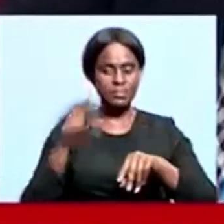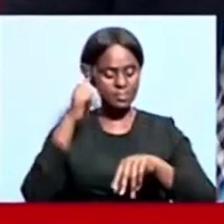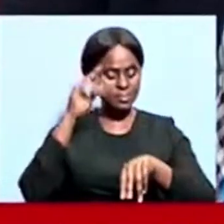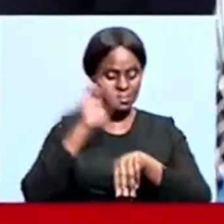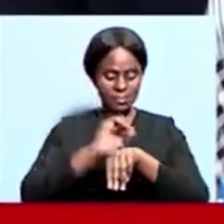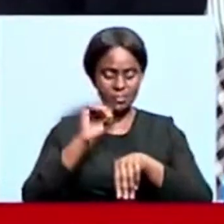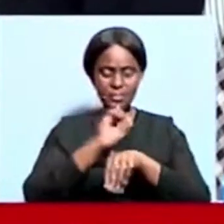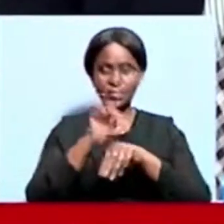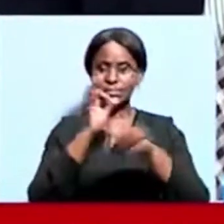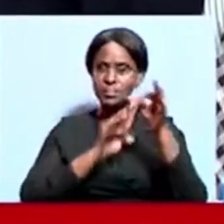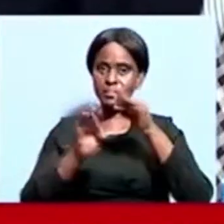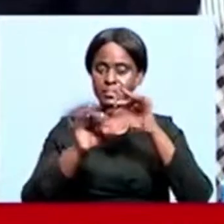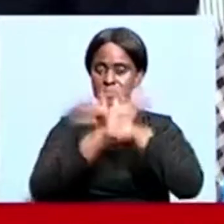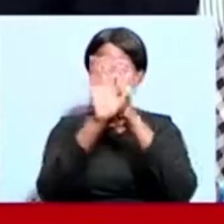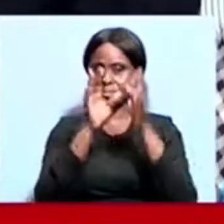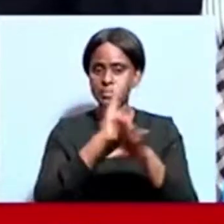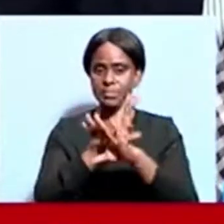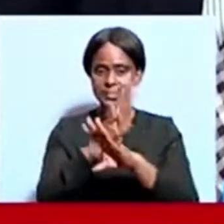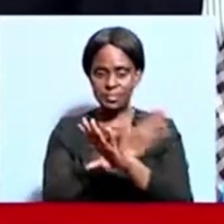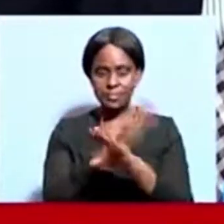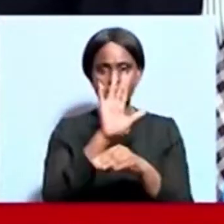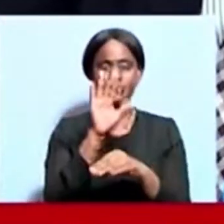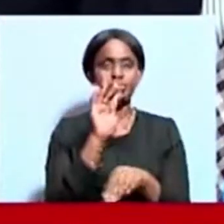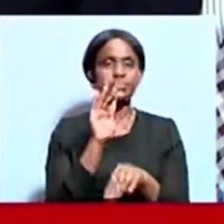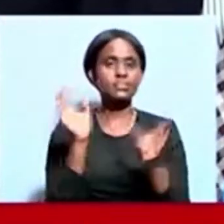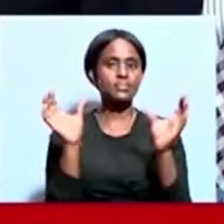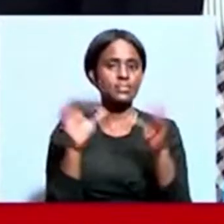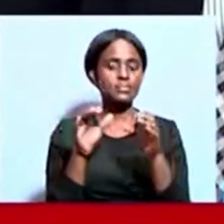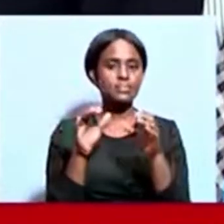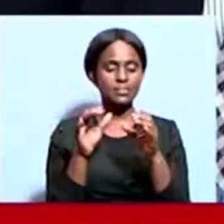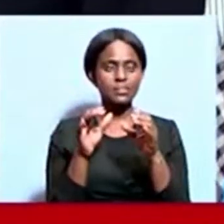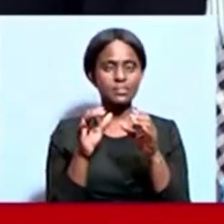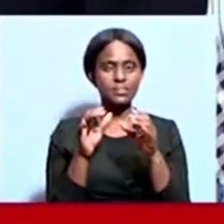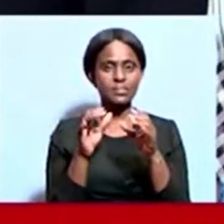to clarify issues before your committee.